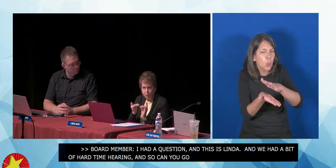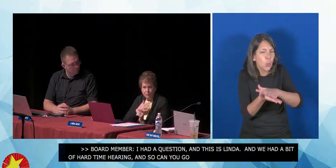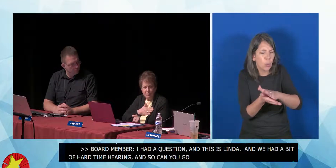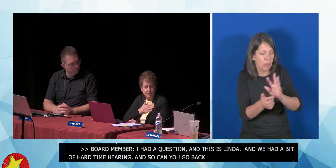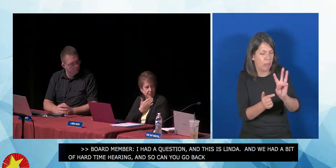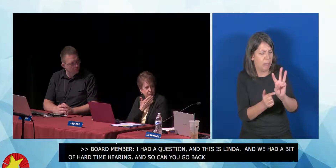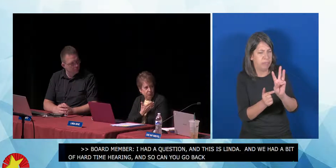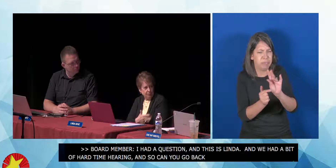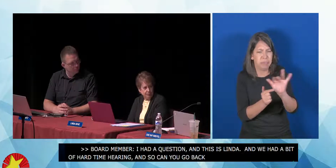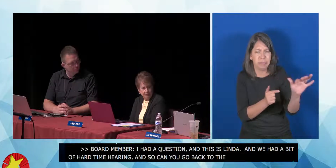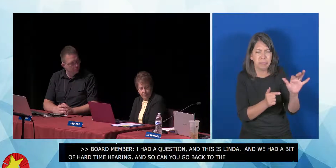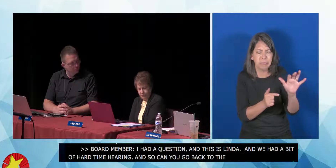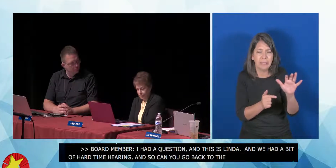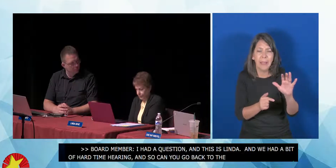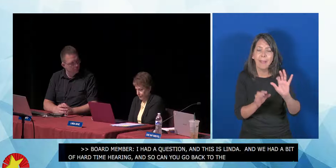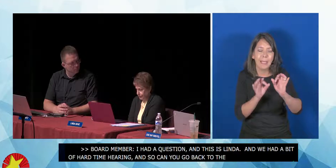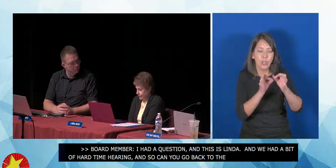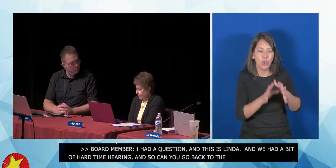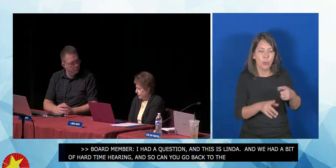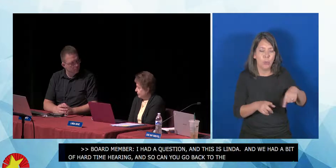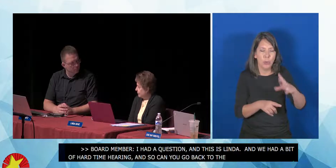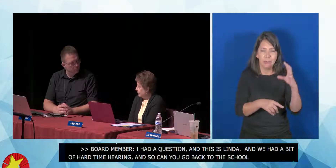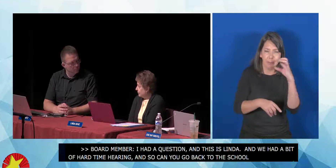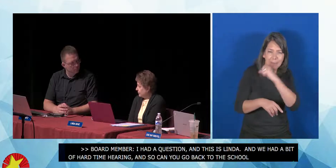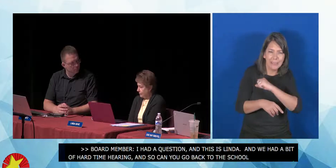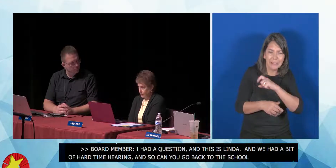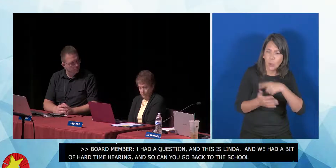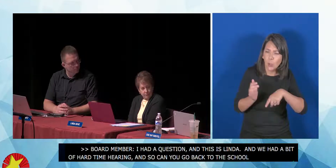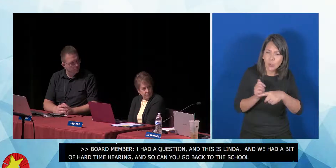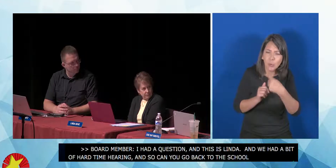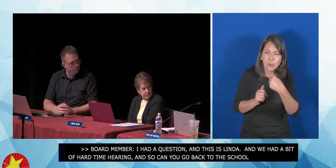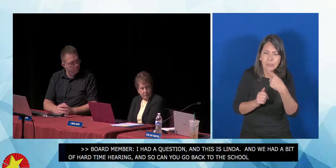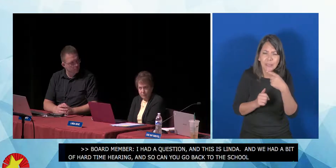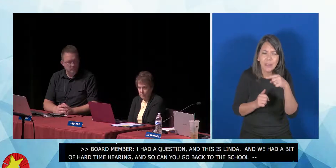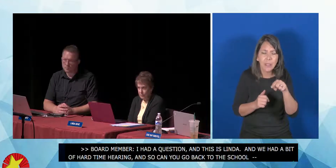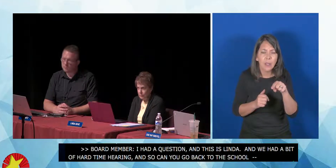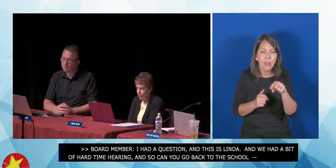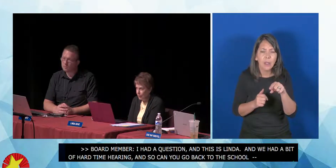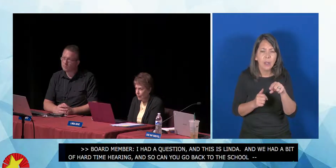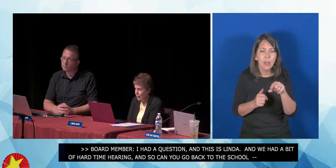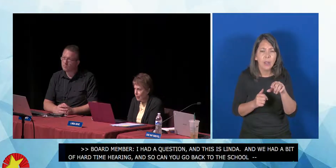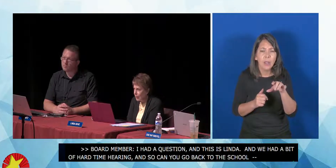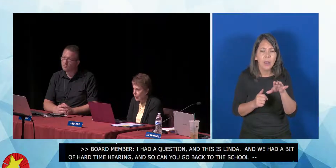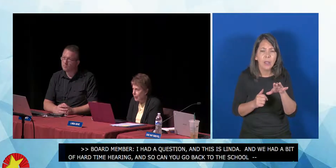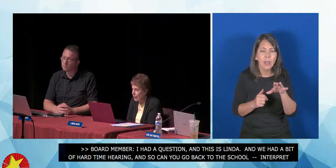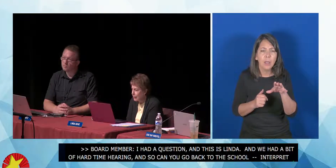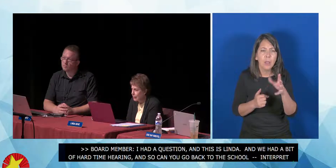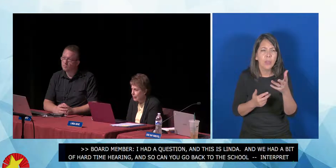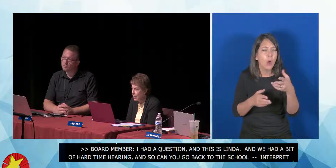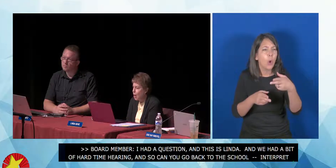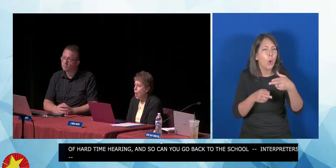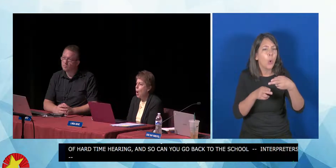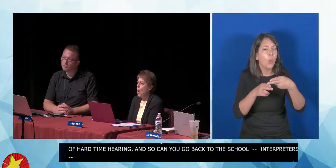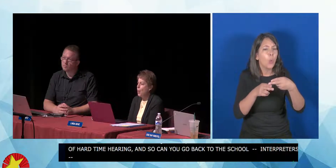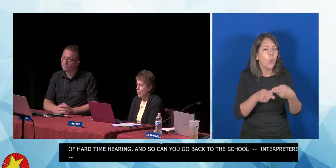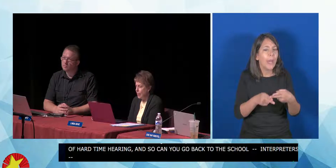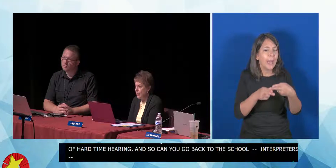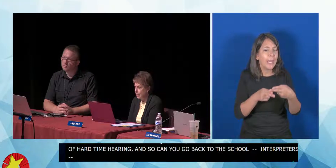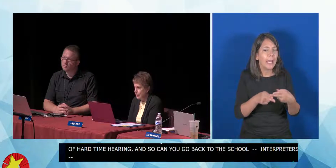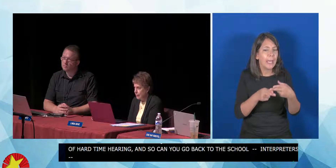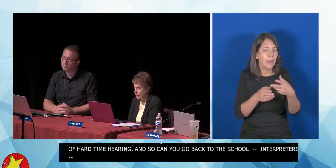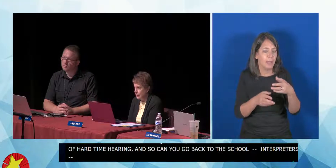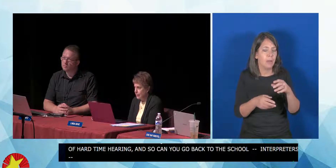I think. The interpreters didn't catch it. Waits school? The weighted student number? The weighted student number? Yes. Okay,